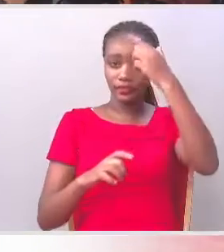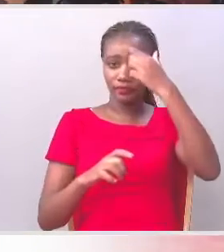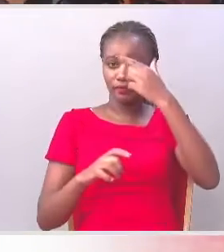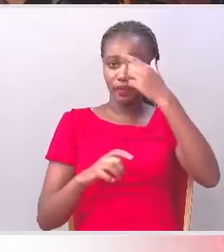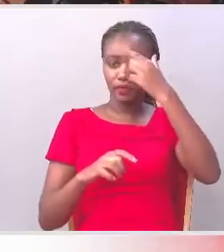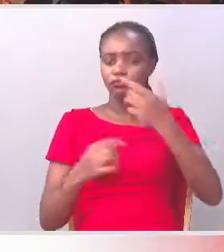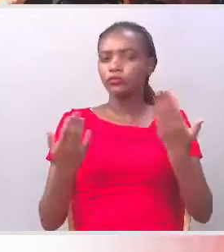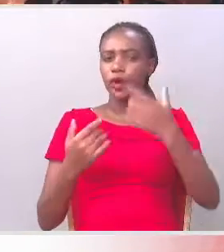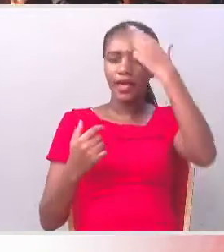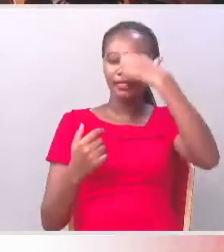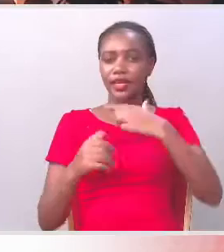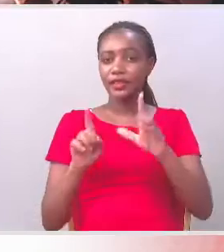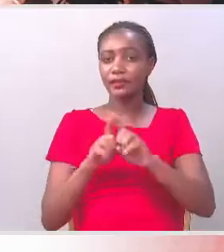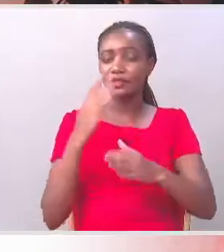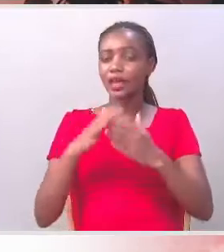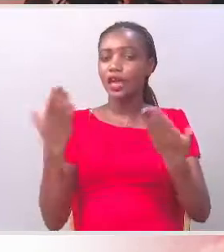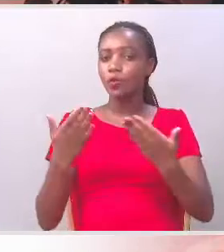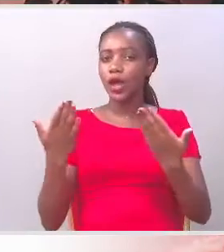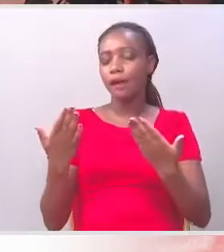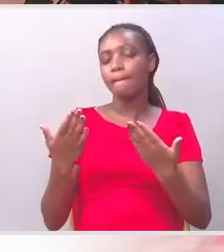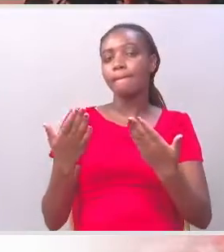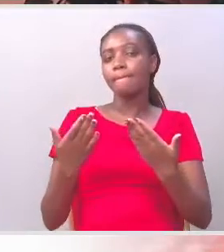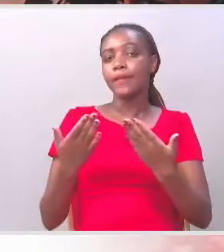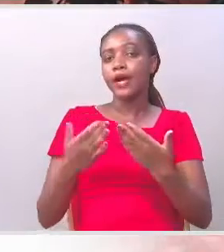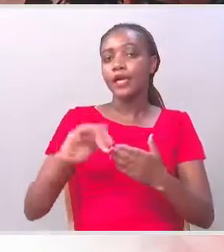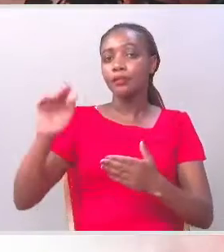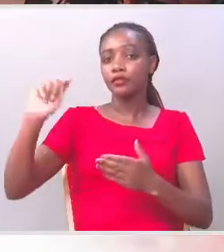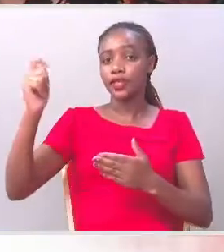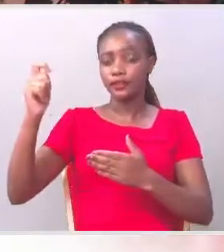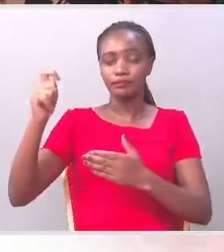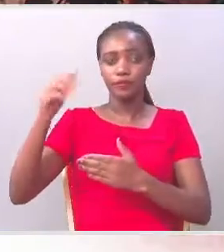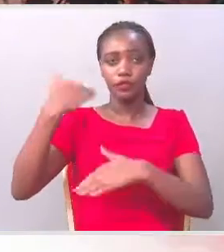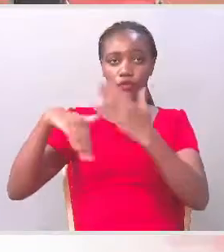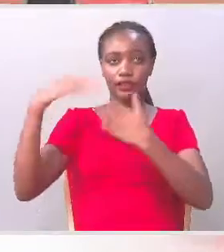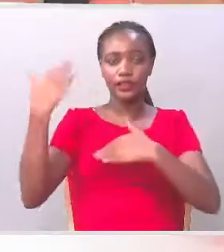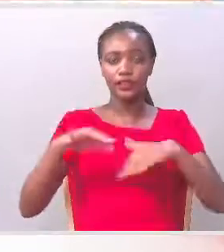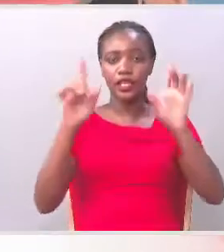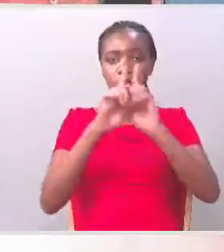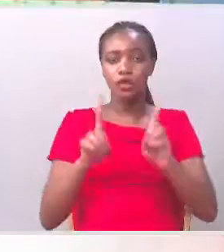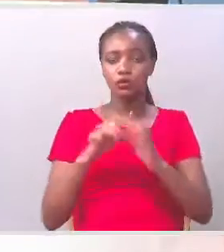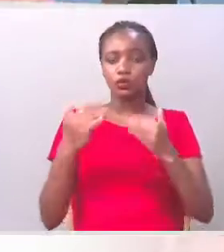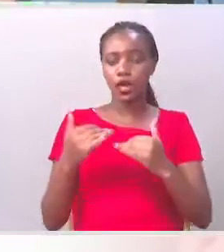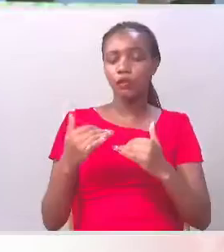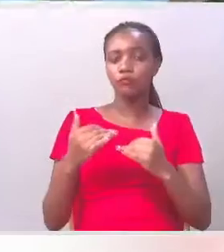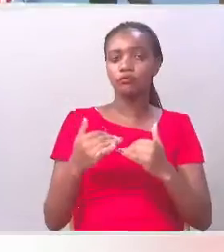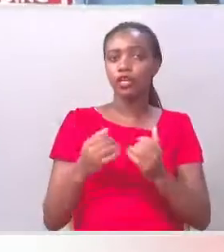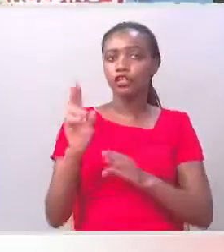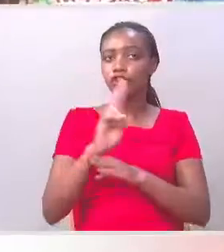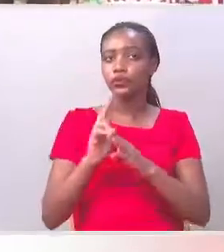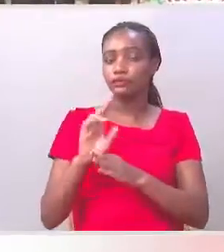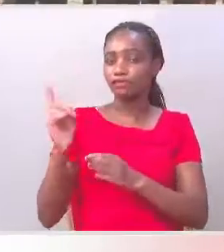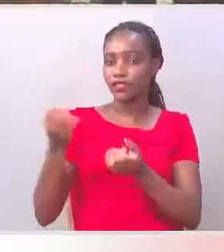at the Mount Kenya University Graduation Square. Navigated by a long-standing co-driver, Tim Jessop, in a Mitsubishi Evolution